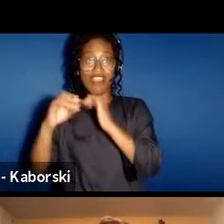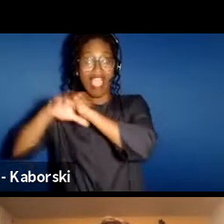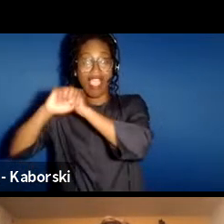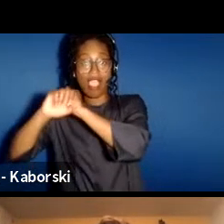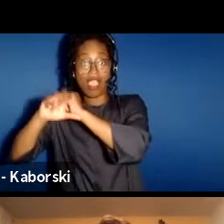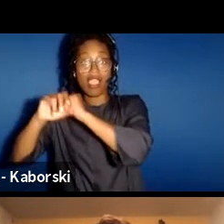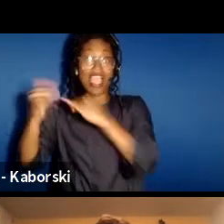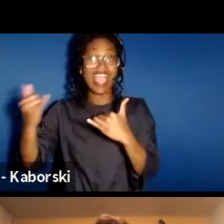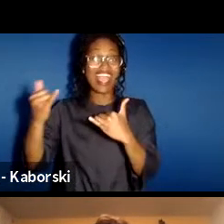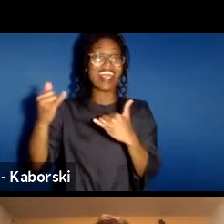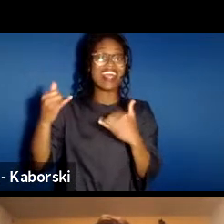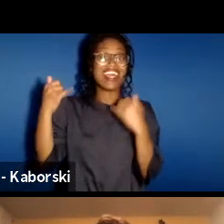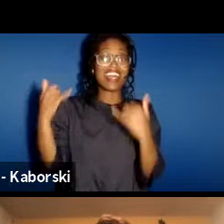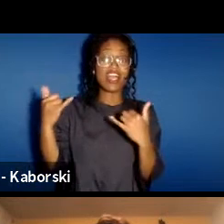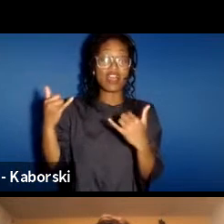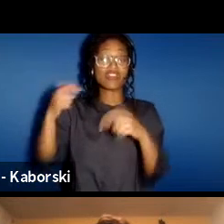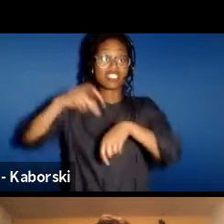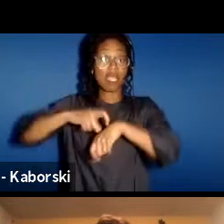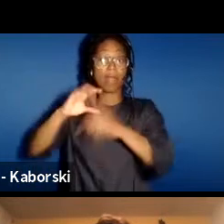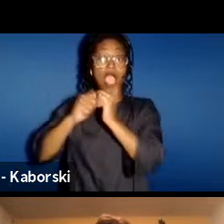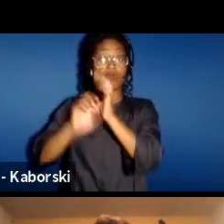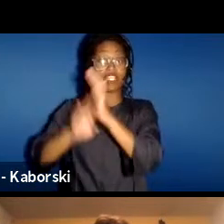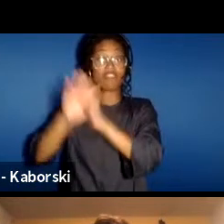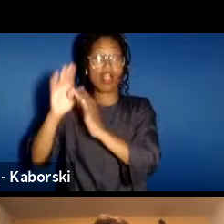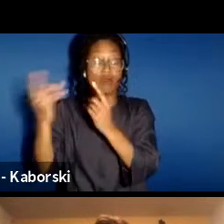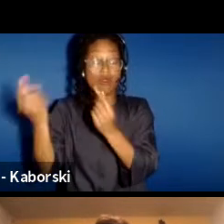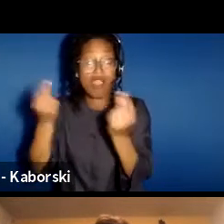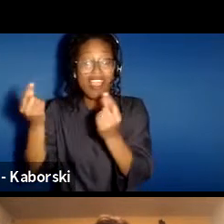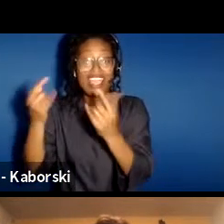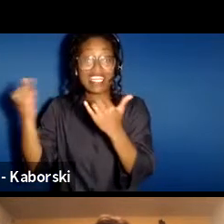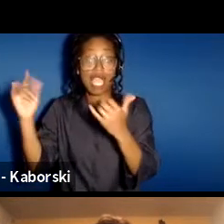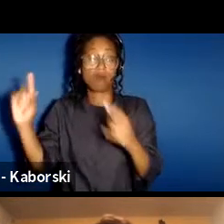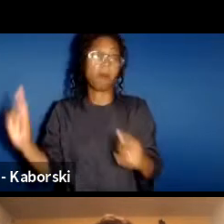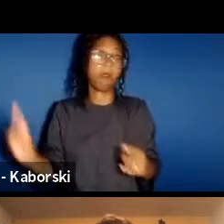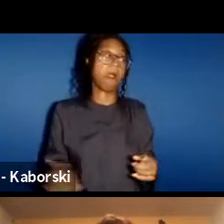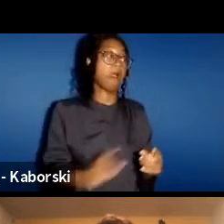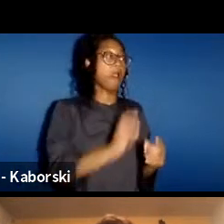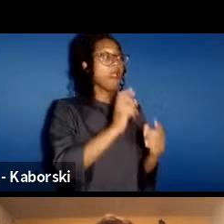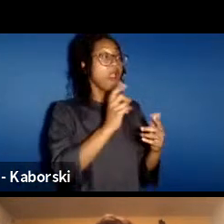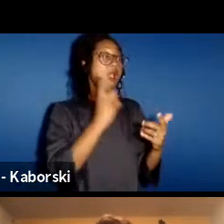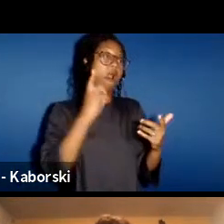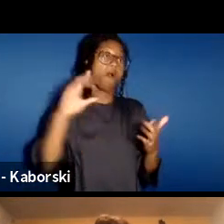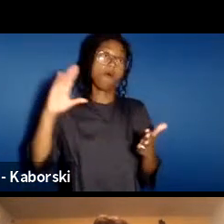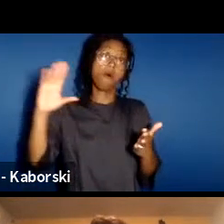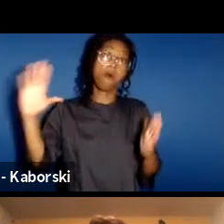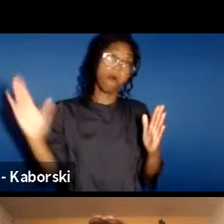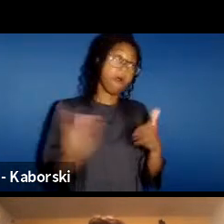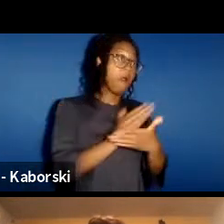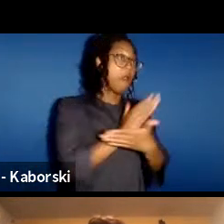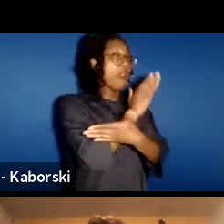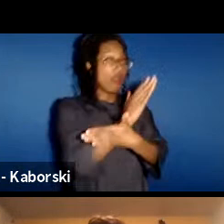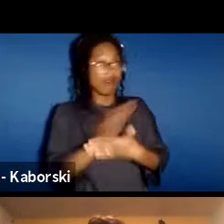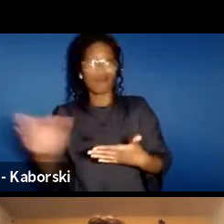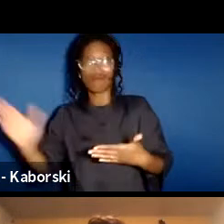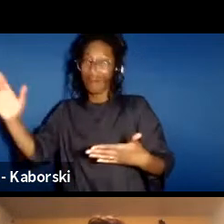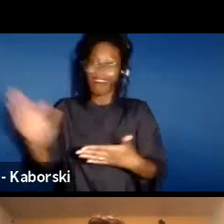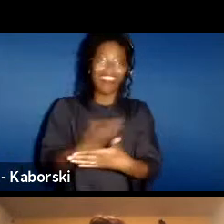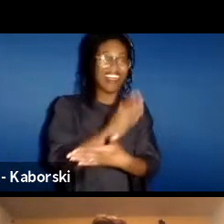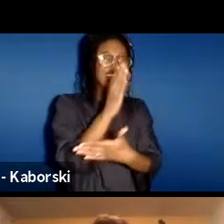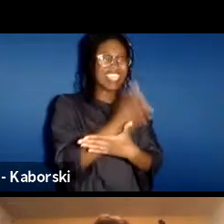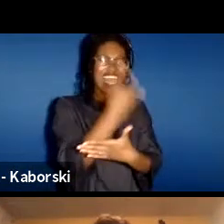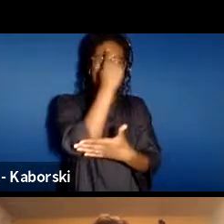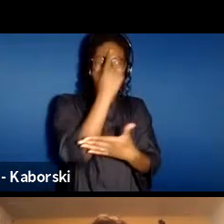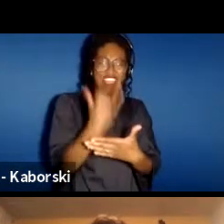in unprecedented times. How do we do blah, blah, blah. And now it's starting to kind of sway back a little bit. So hope, you know, by the time this thing's over, I think we'll be in a